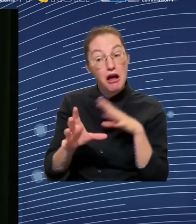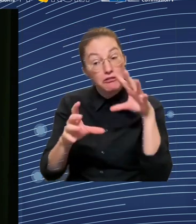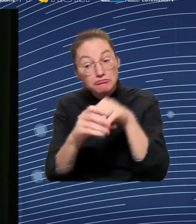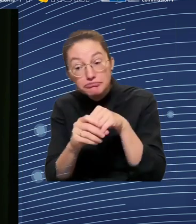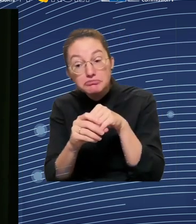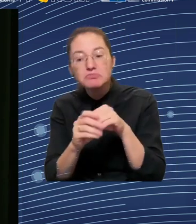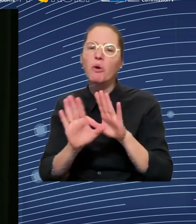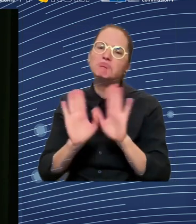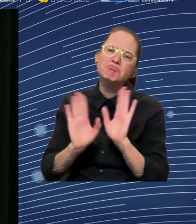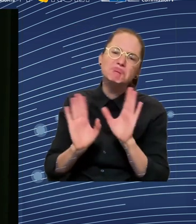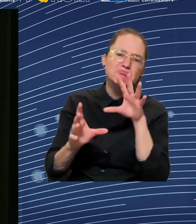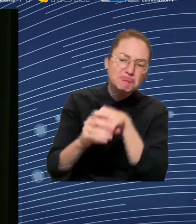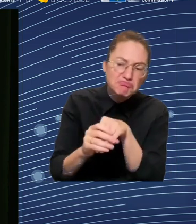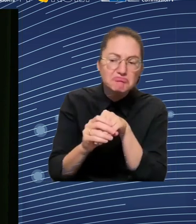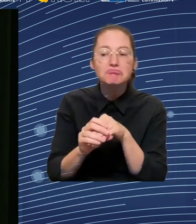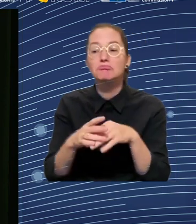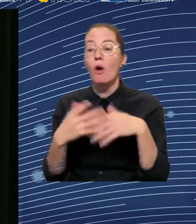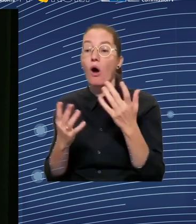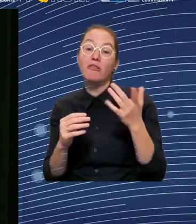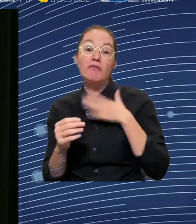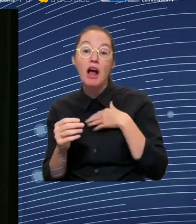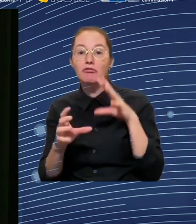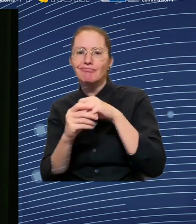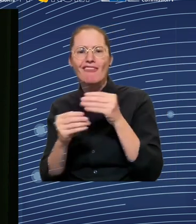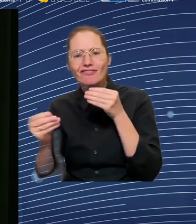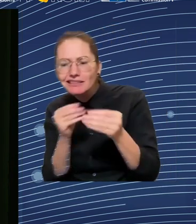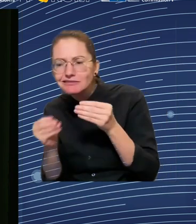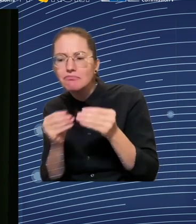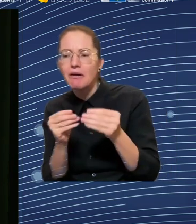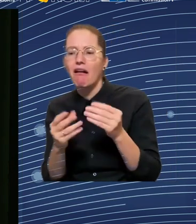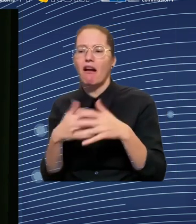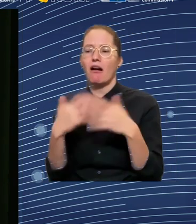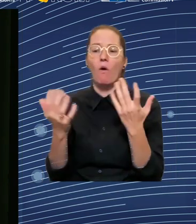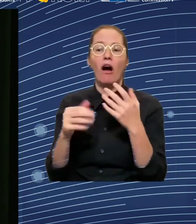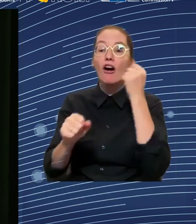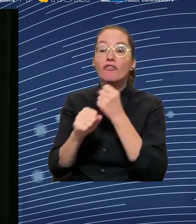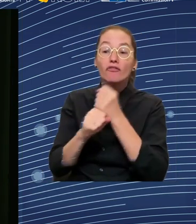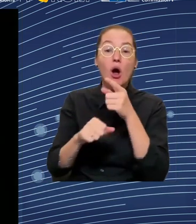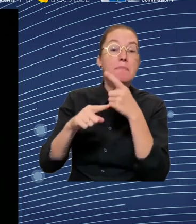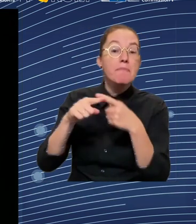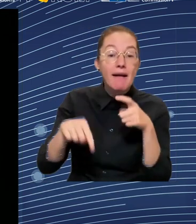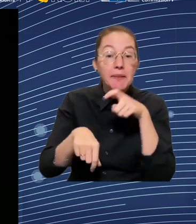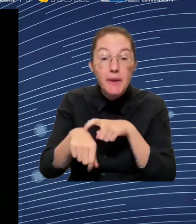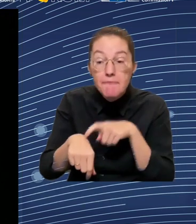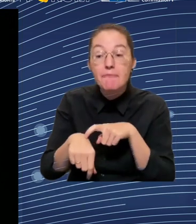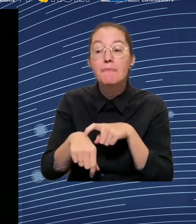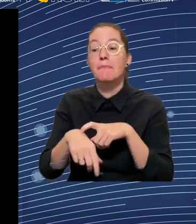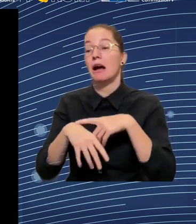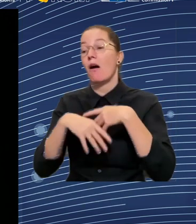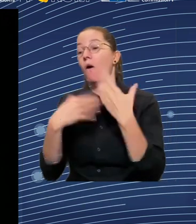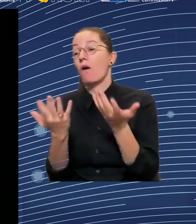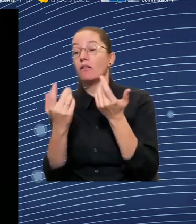broader implications in the future with the pay gap, pension gap, and our issues. So, and